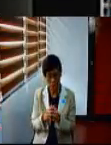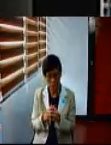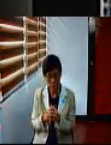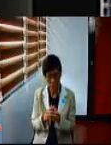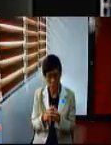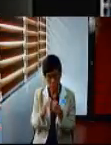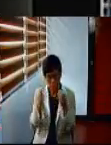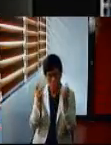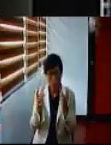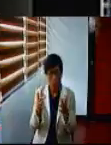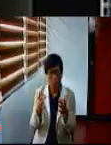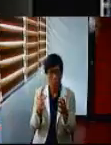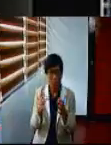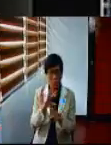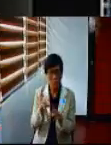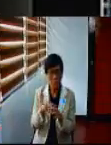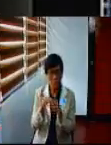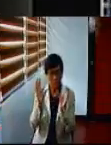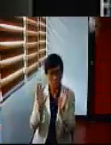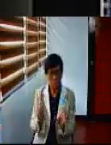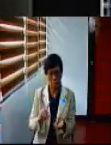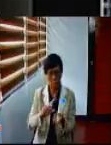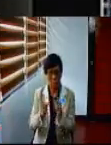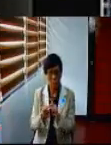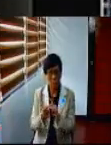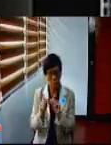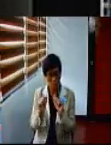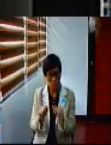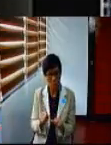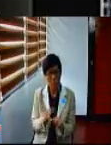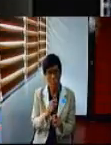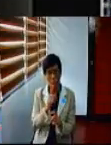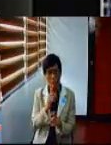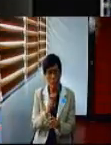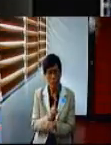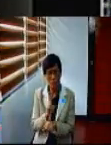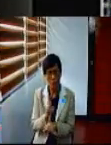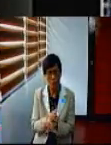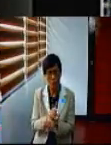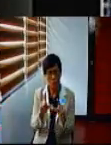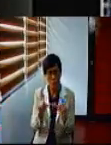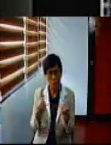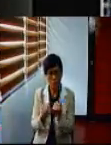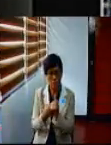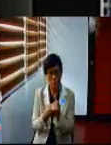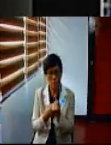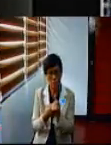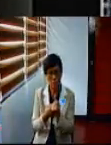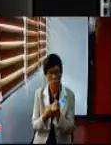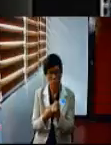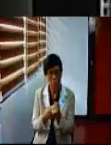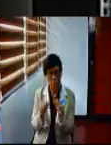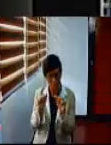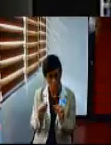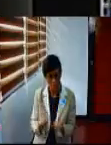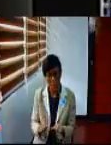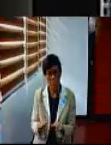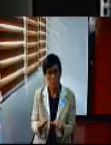harm, including climate change, they will be expected to use their leverage and their support to be able to